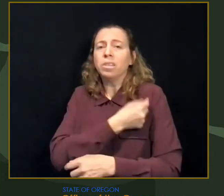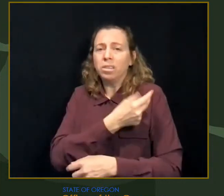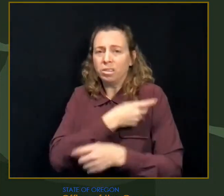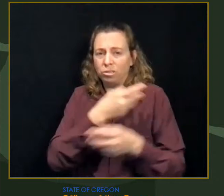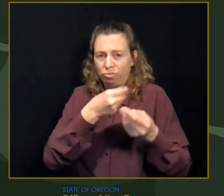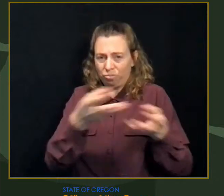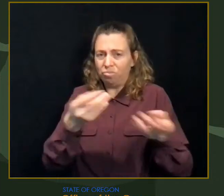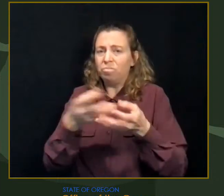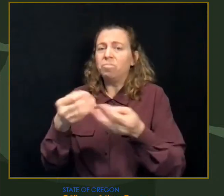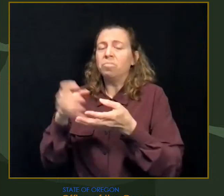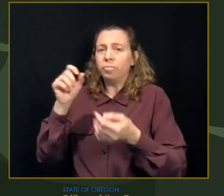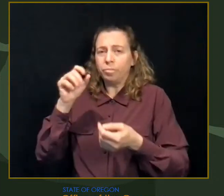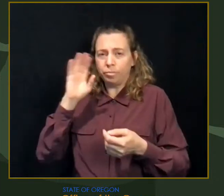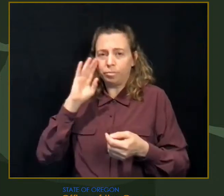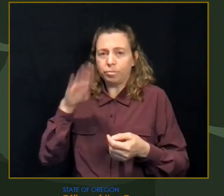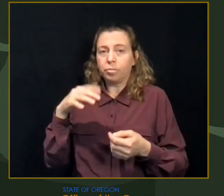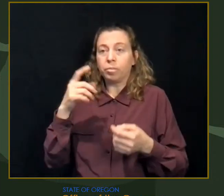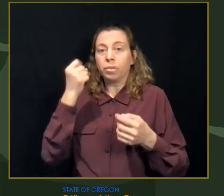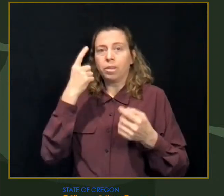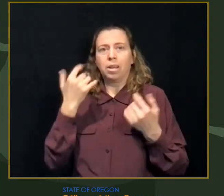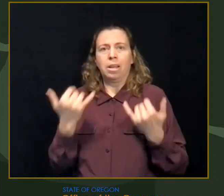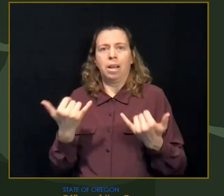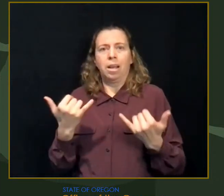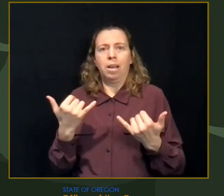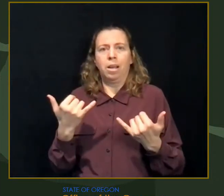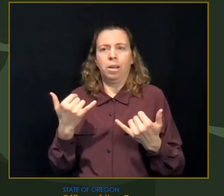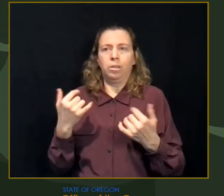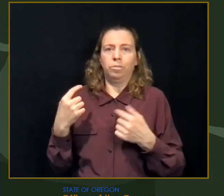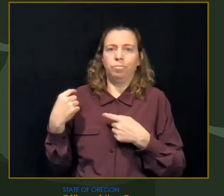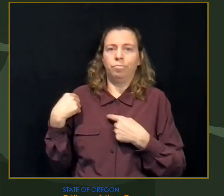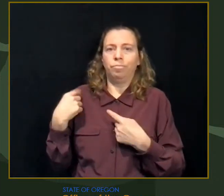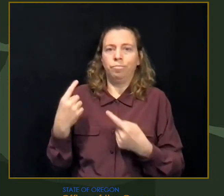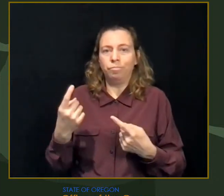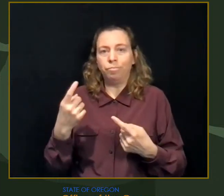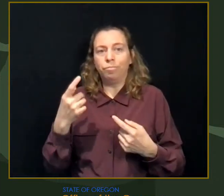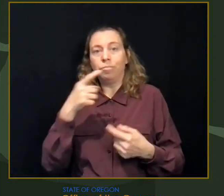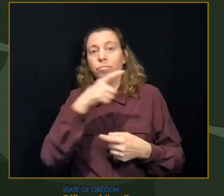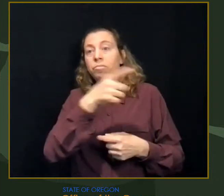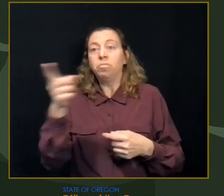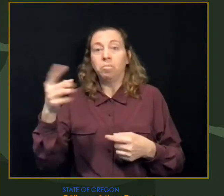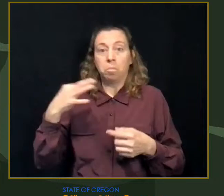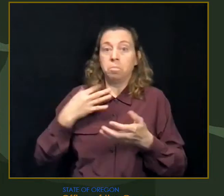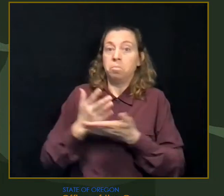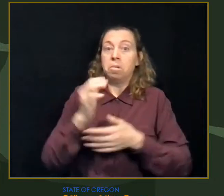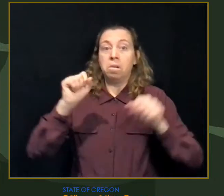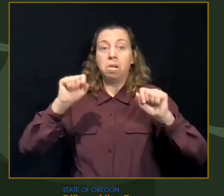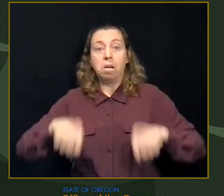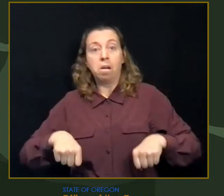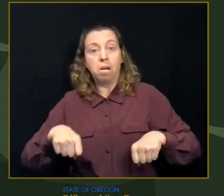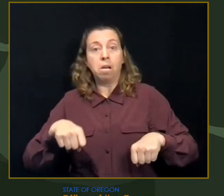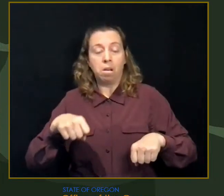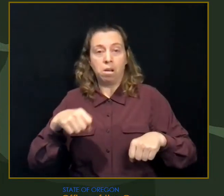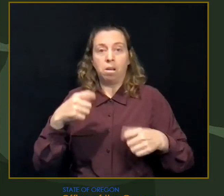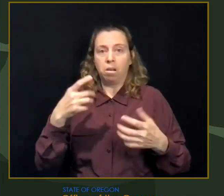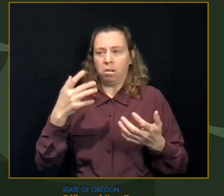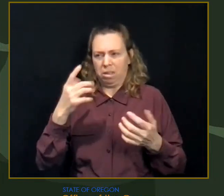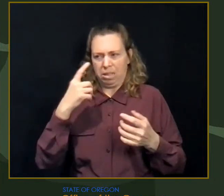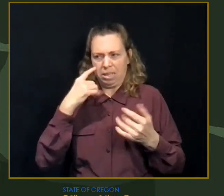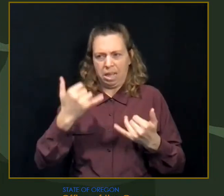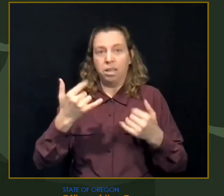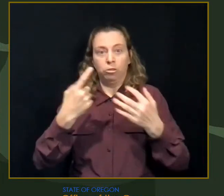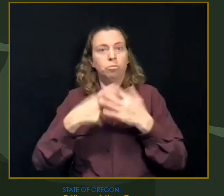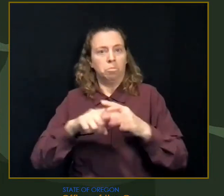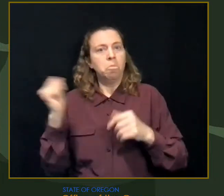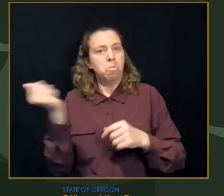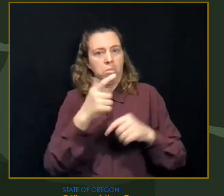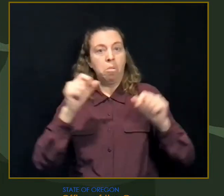after everyone has been eligible to get a vaccine now, at what point do you say you've given Oregonians all